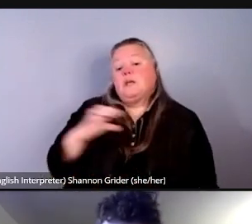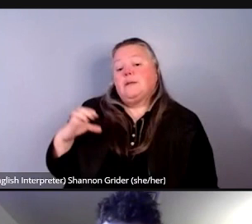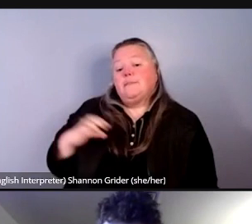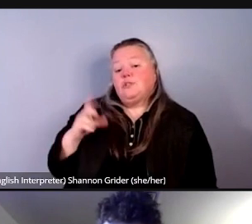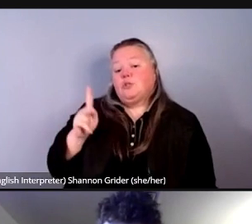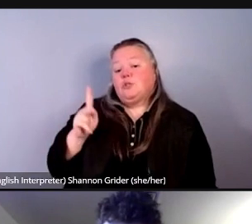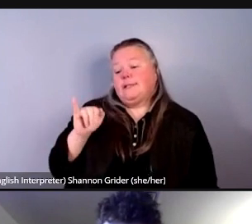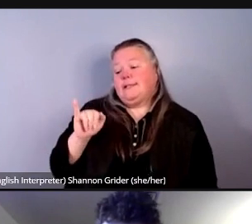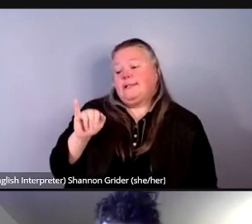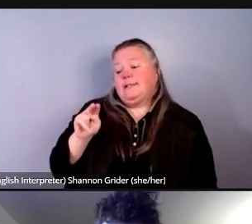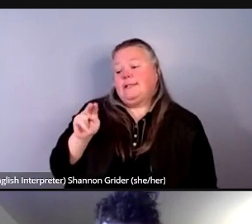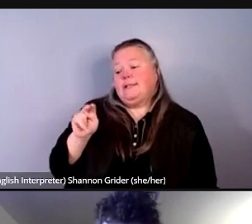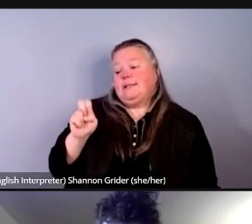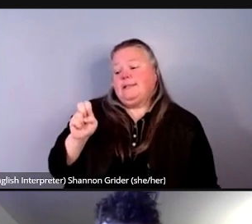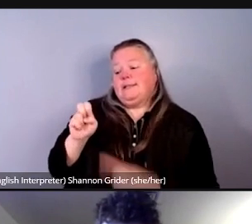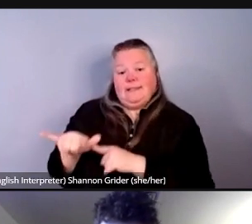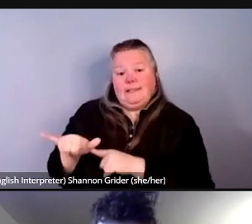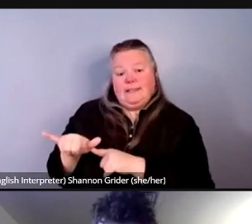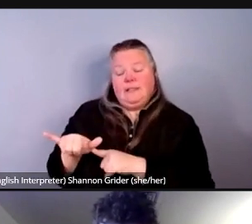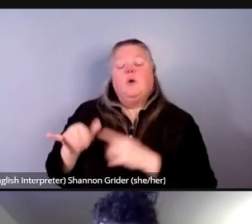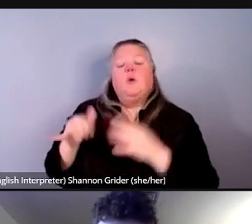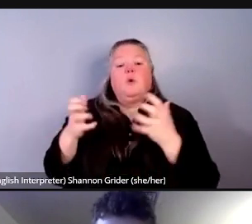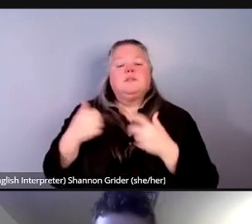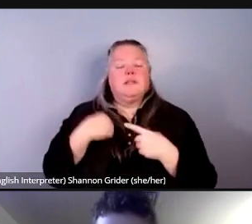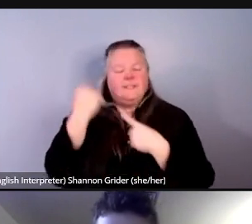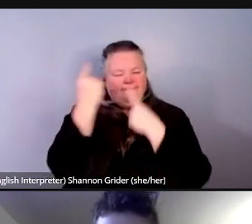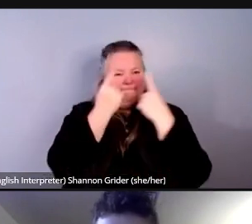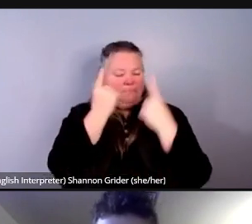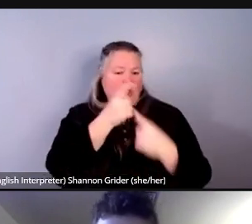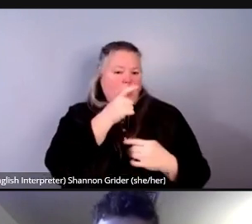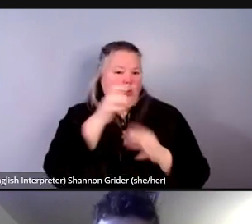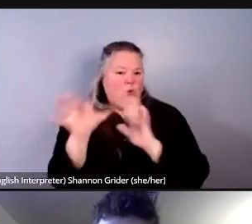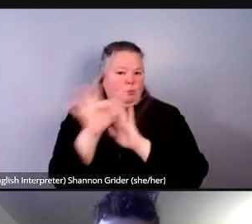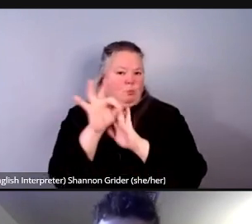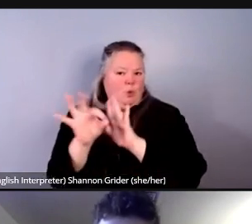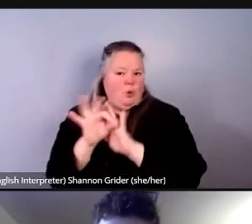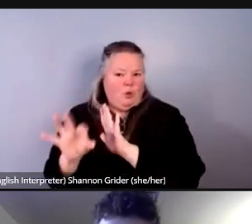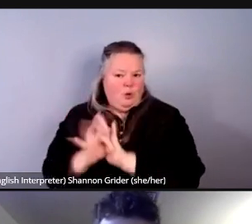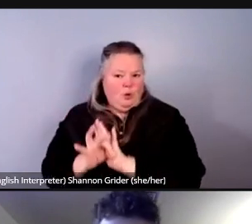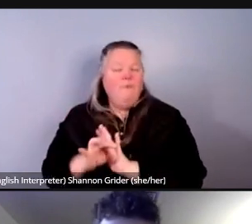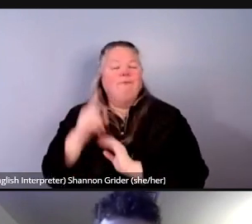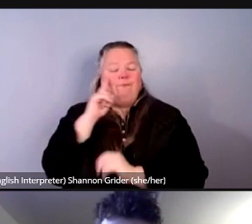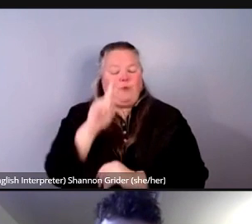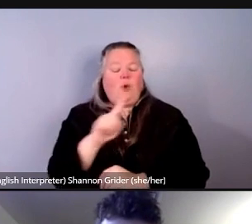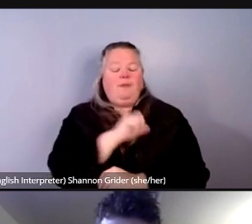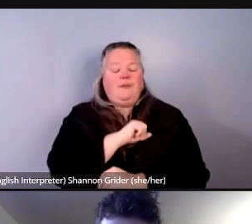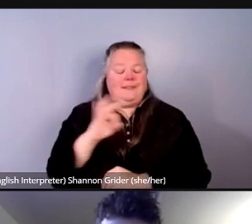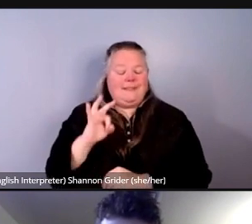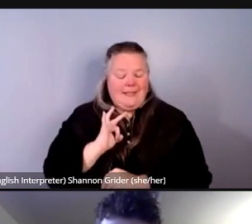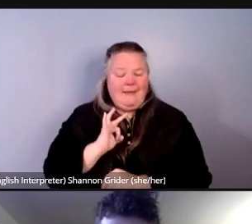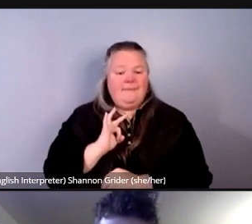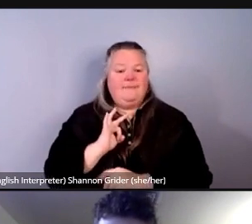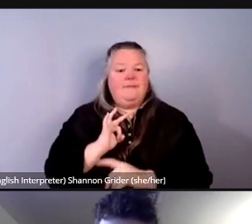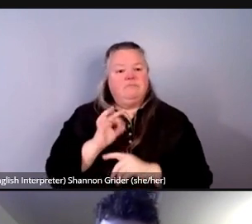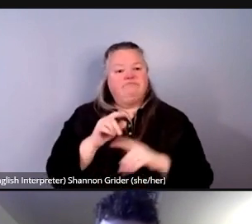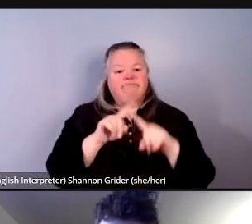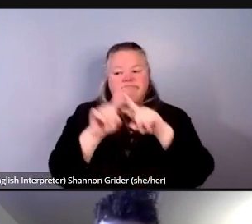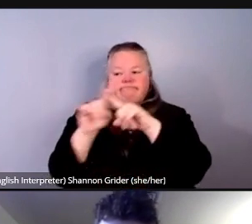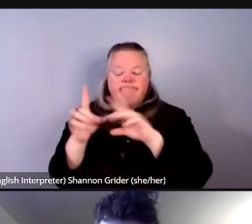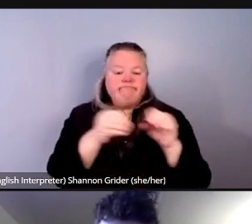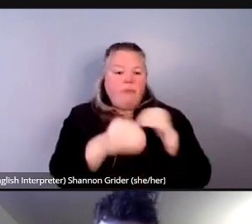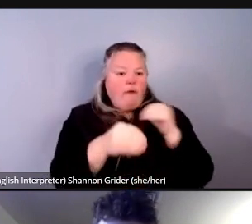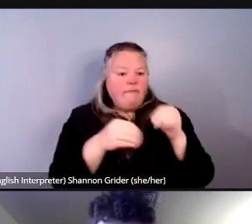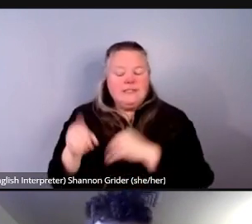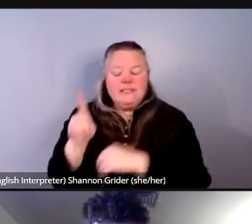with being very thoughtful about pulling in KDE staff members from the various offices to help support the